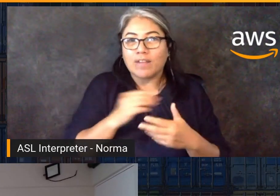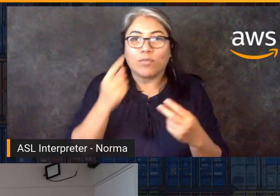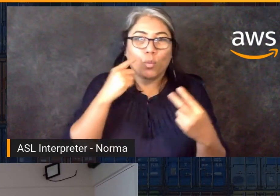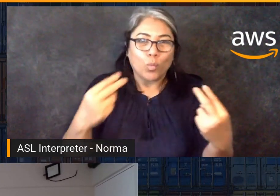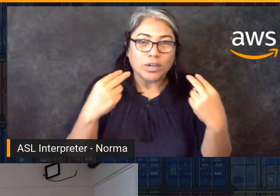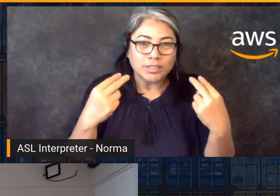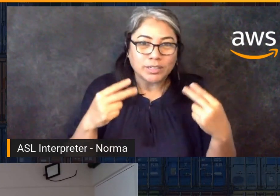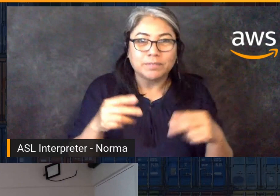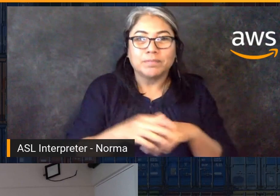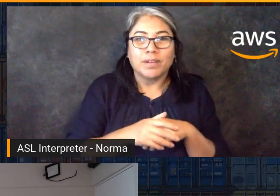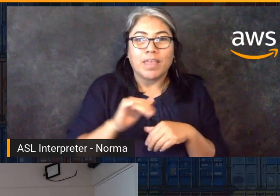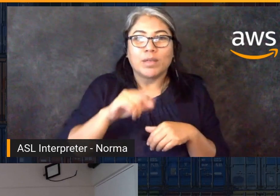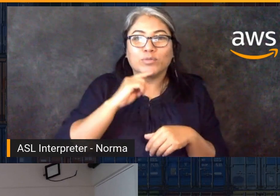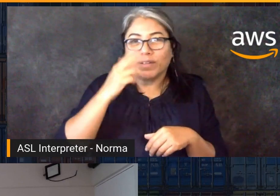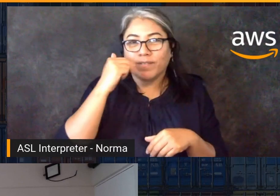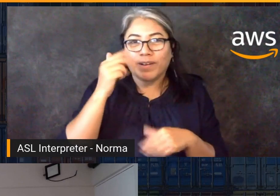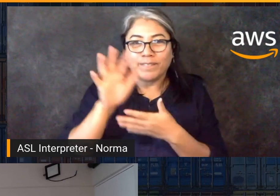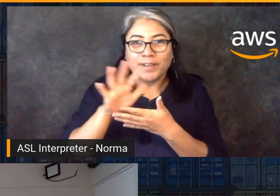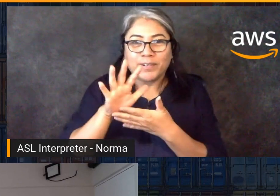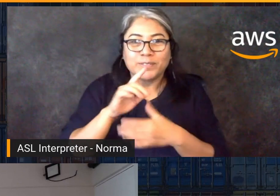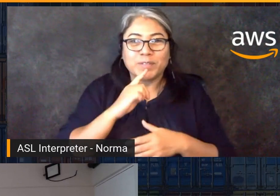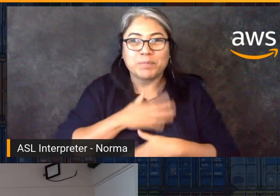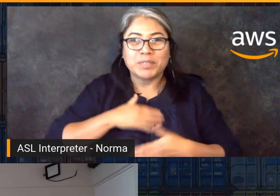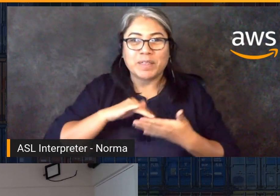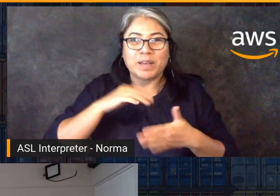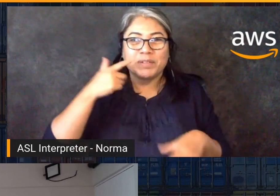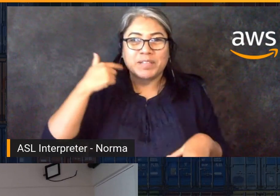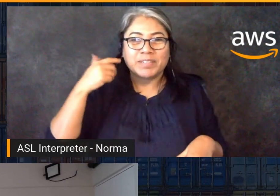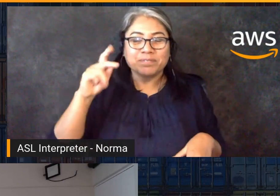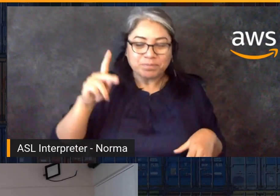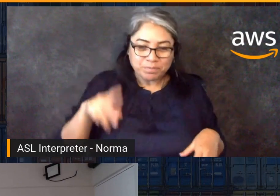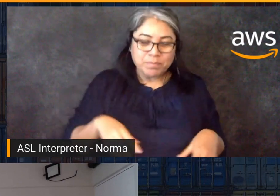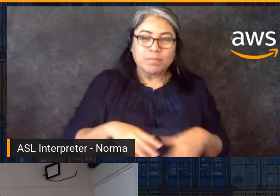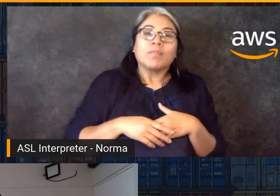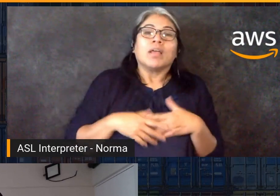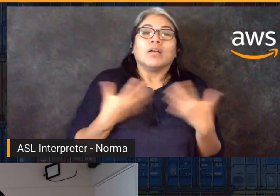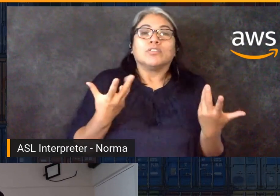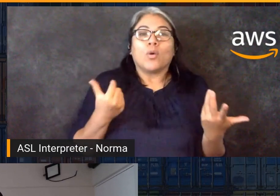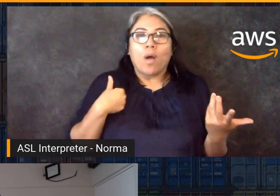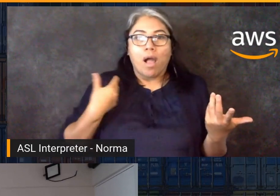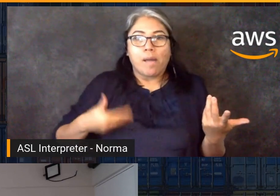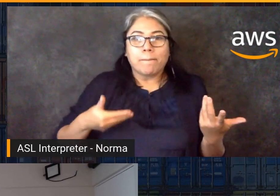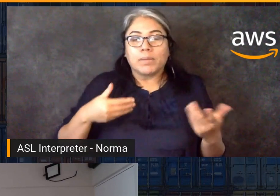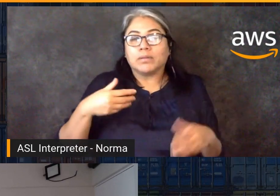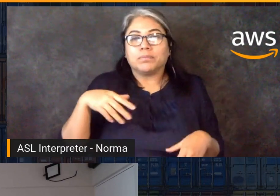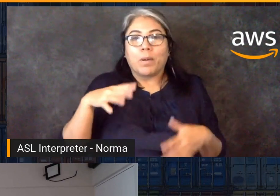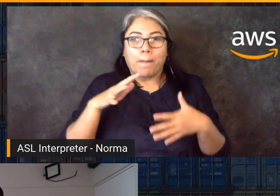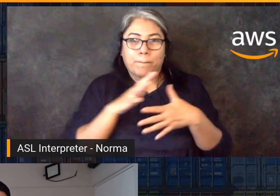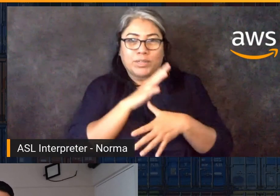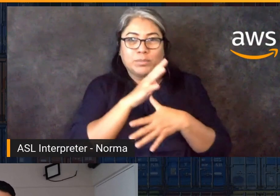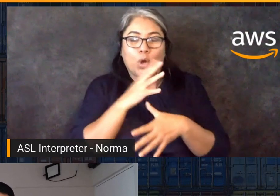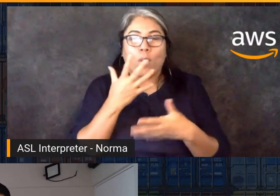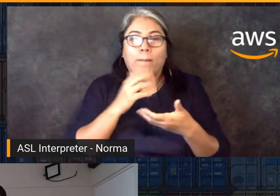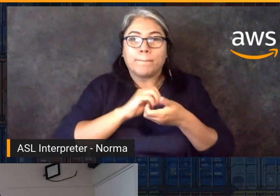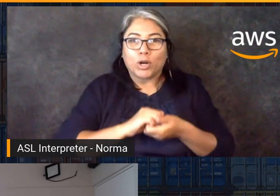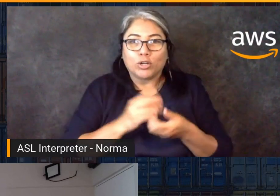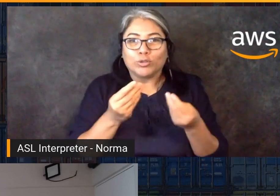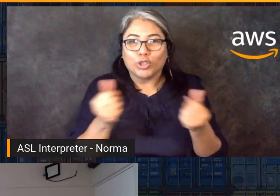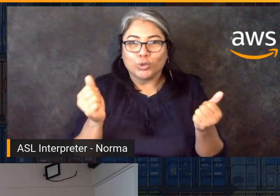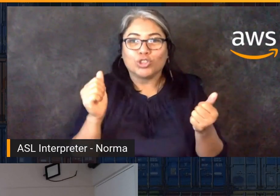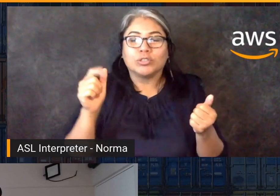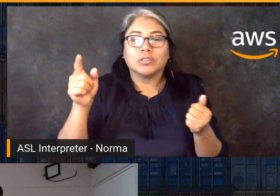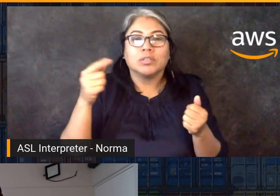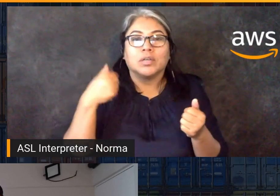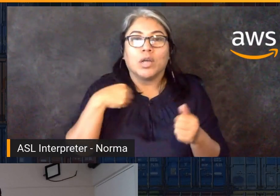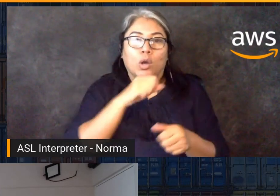really funny videos, really for sure. I was laughing. So I'm principal partner solutions architect at WeaveWorks. At